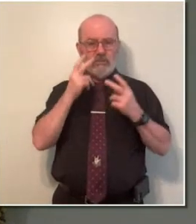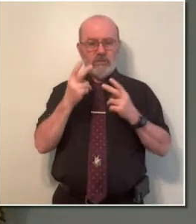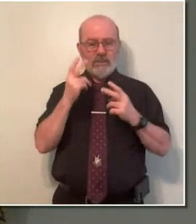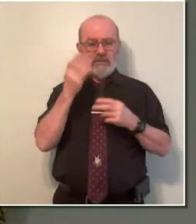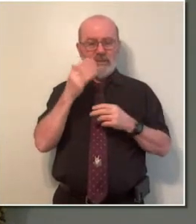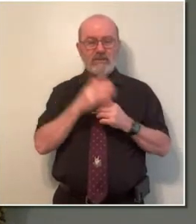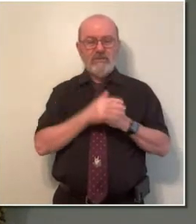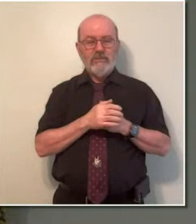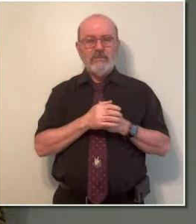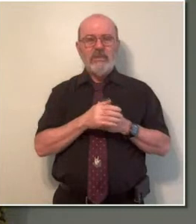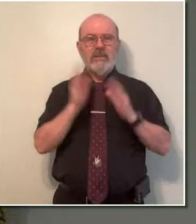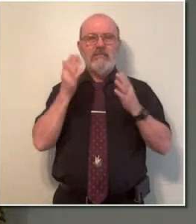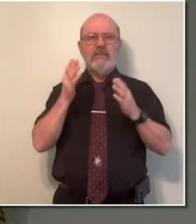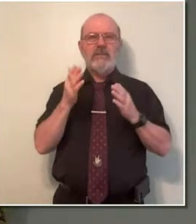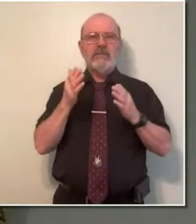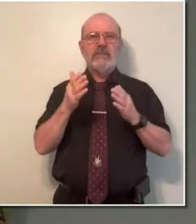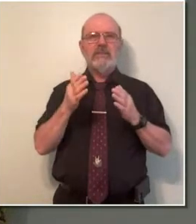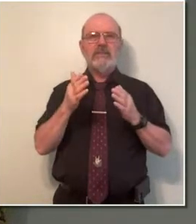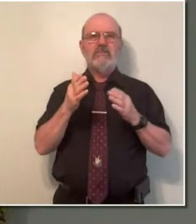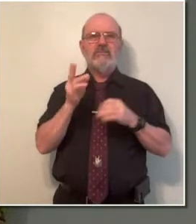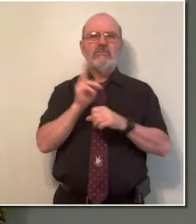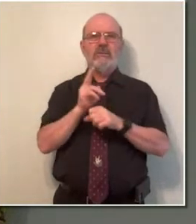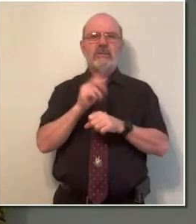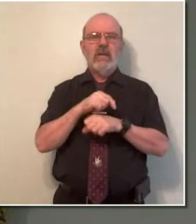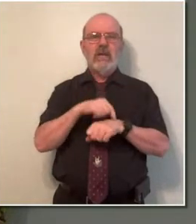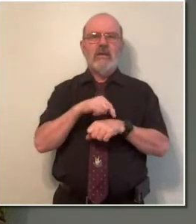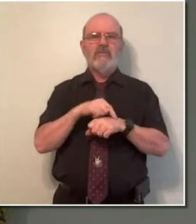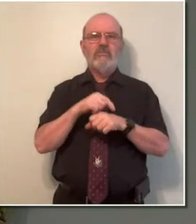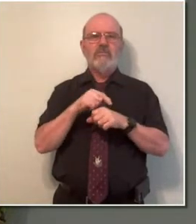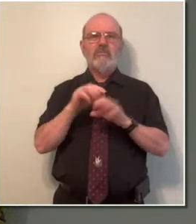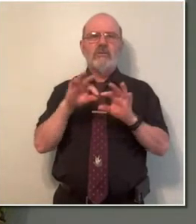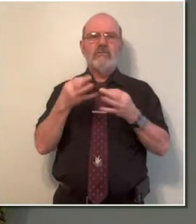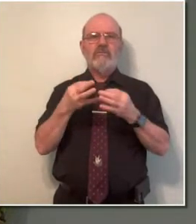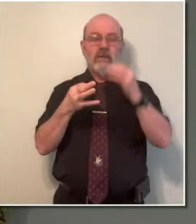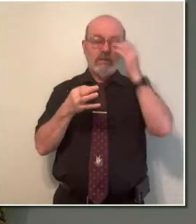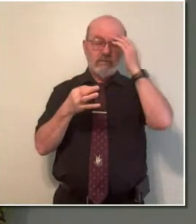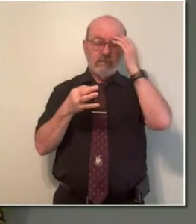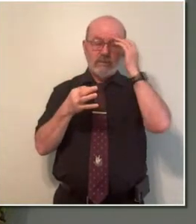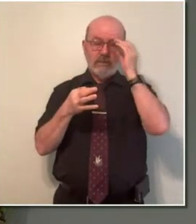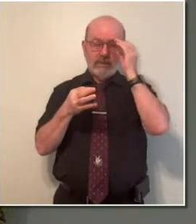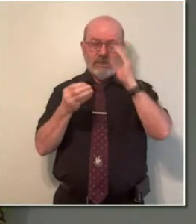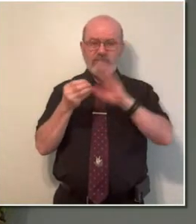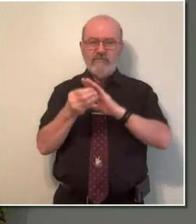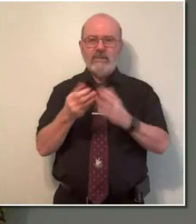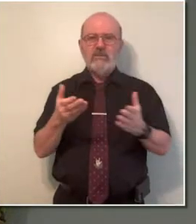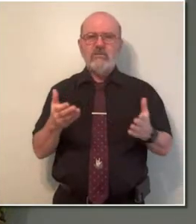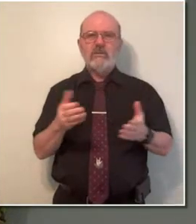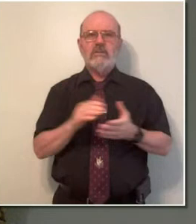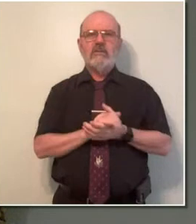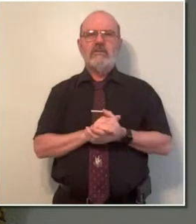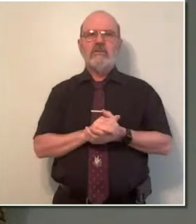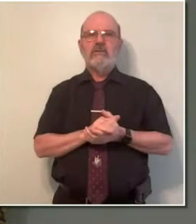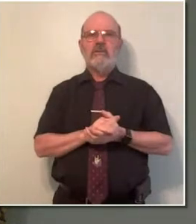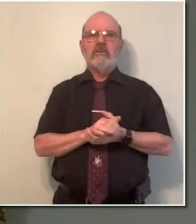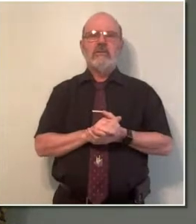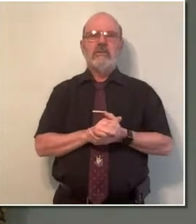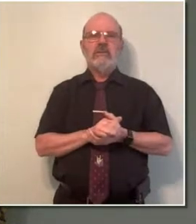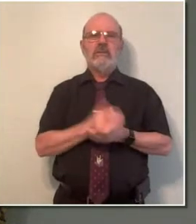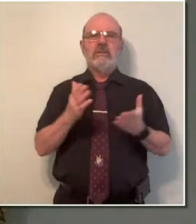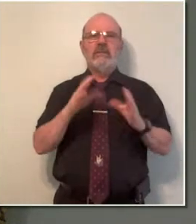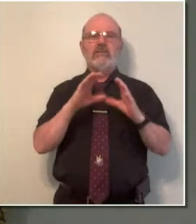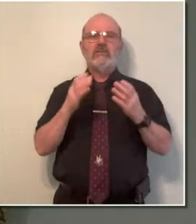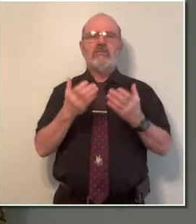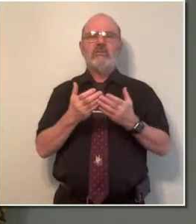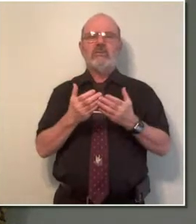Pay attention. Spend time with your family. Invest in those things. The things of the world